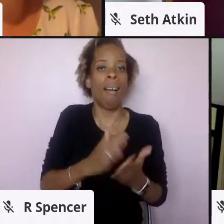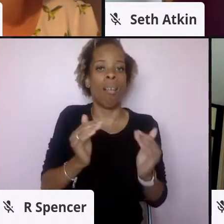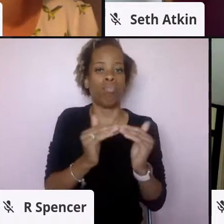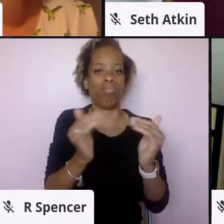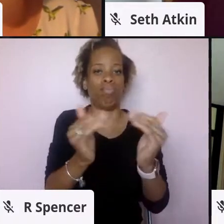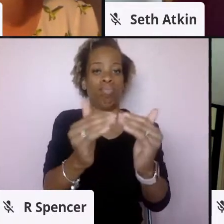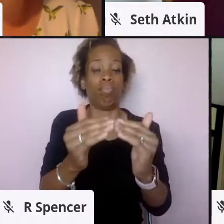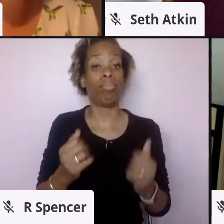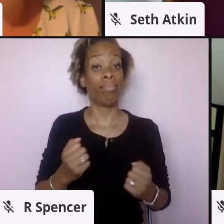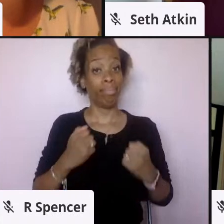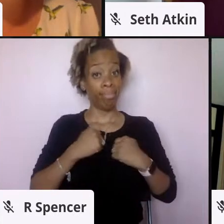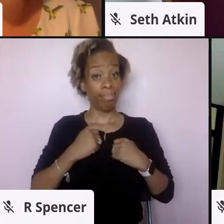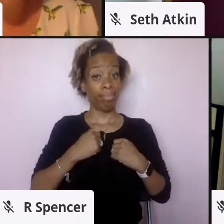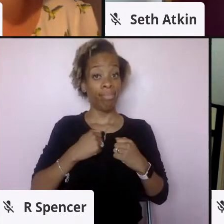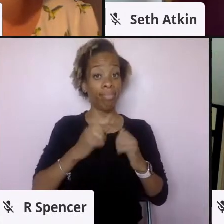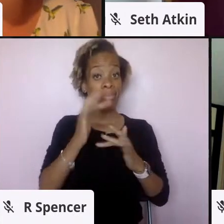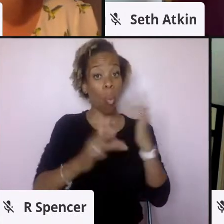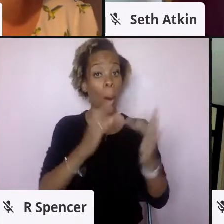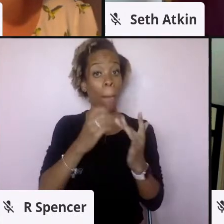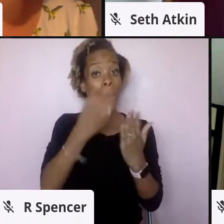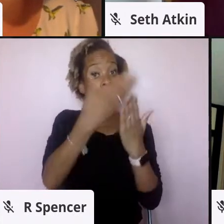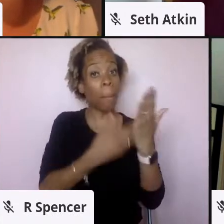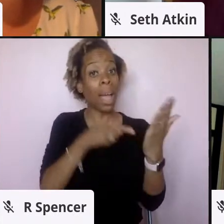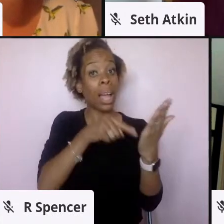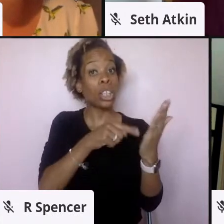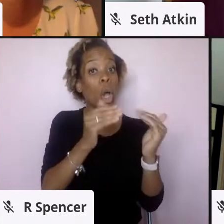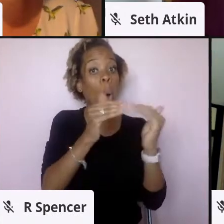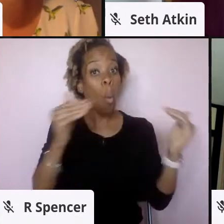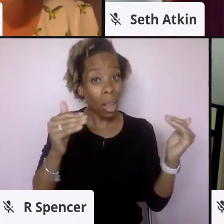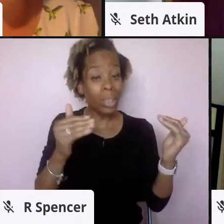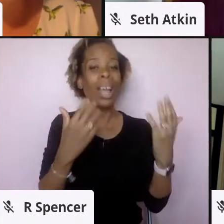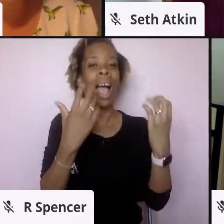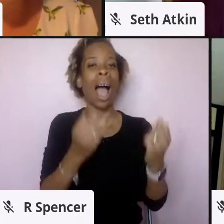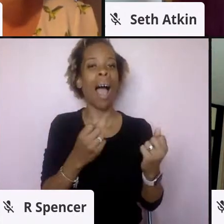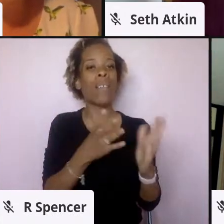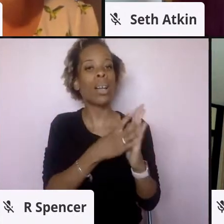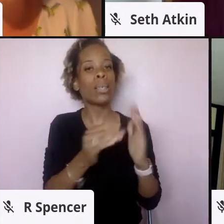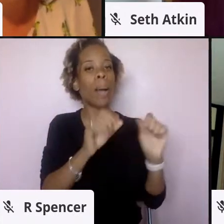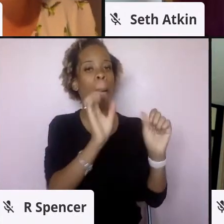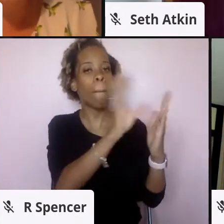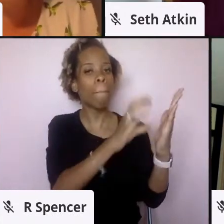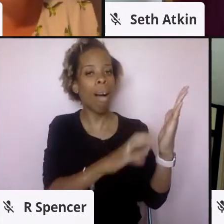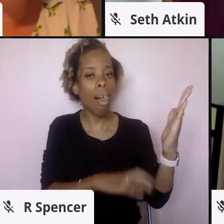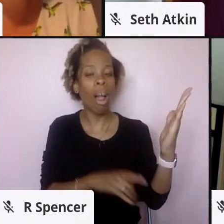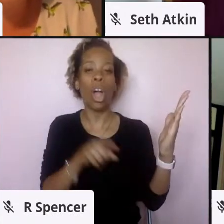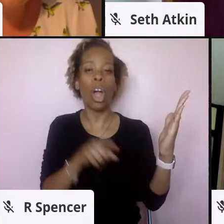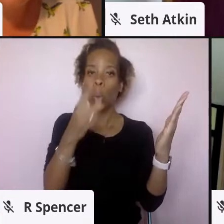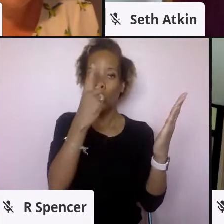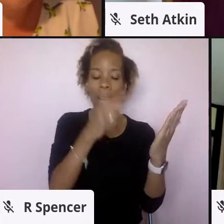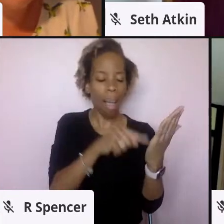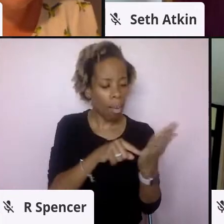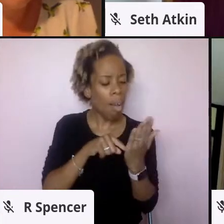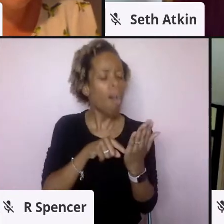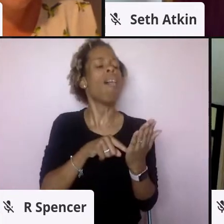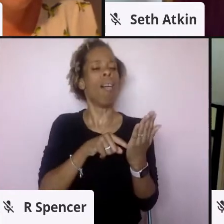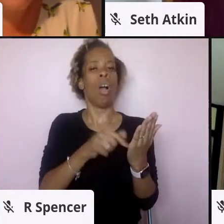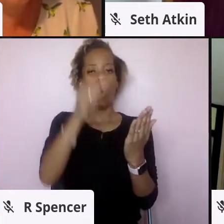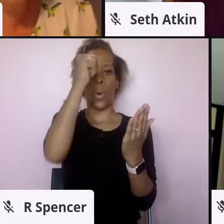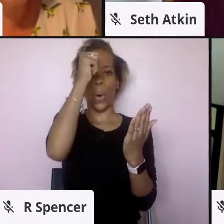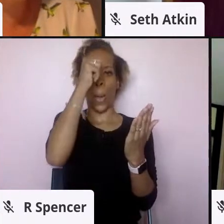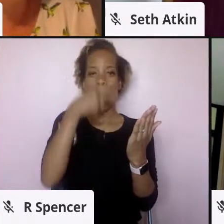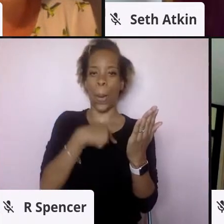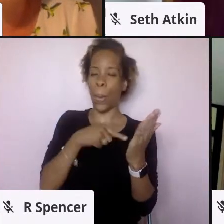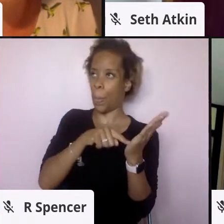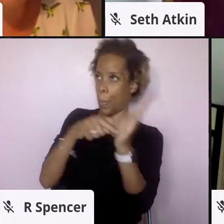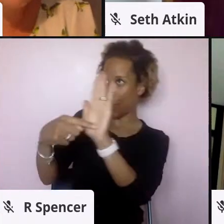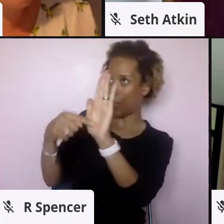our equality page, which can help to make sure that you're keyed in and able to engage